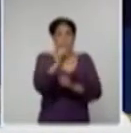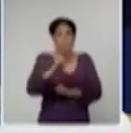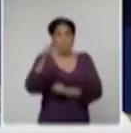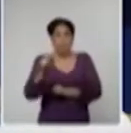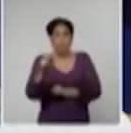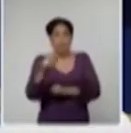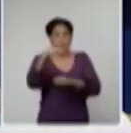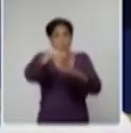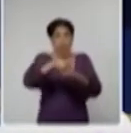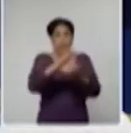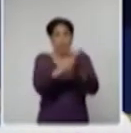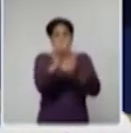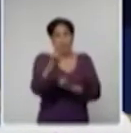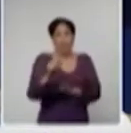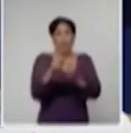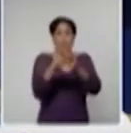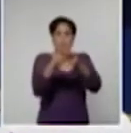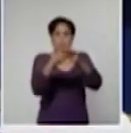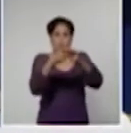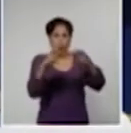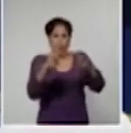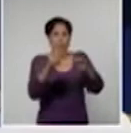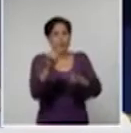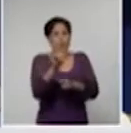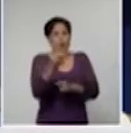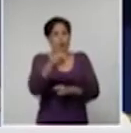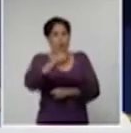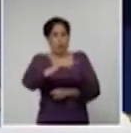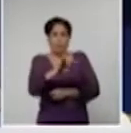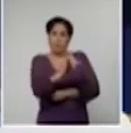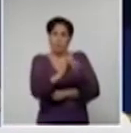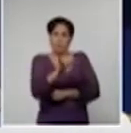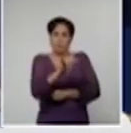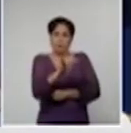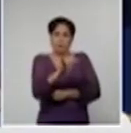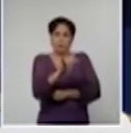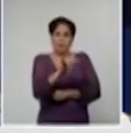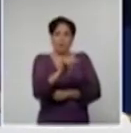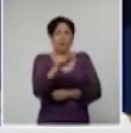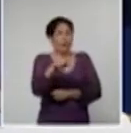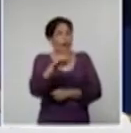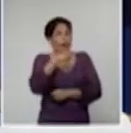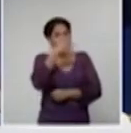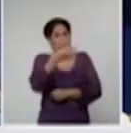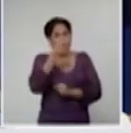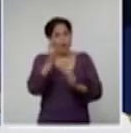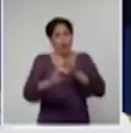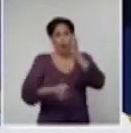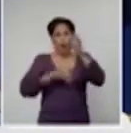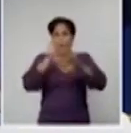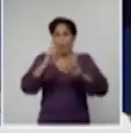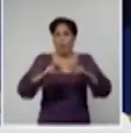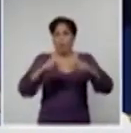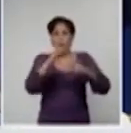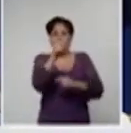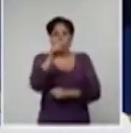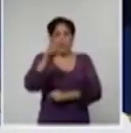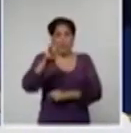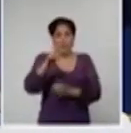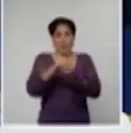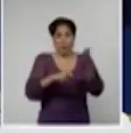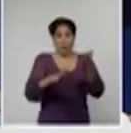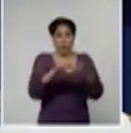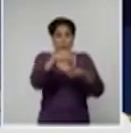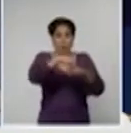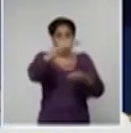last 15 days. By age groups, 5 of the 7 cases were under 20 years of